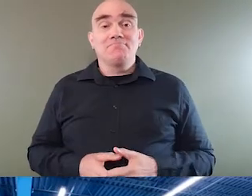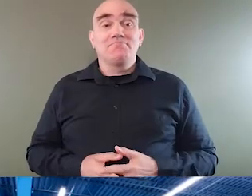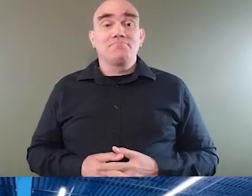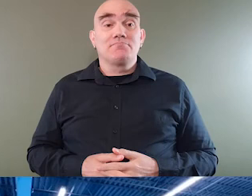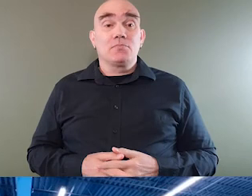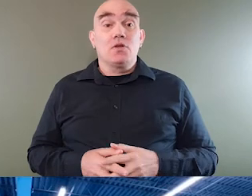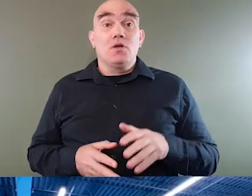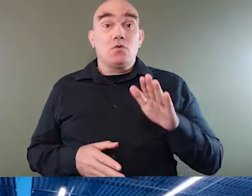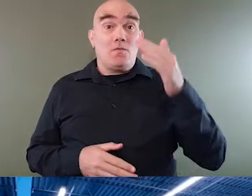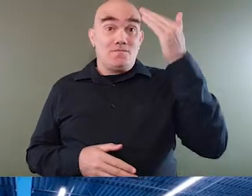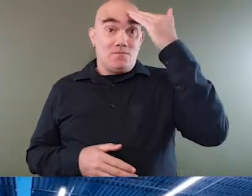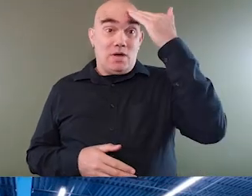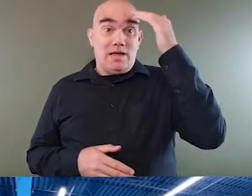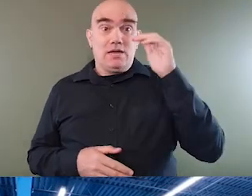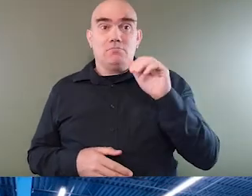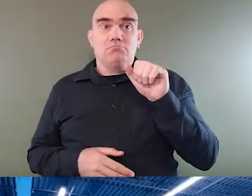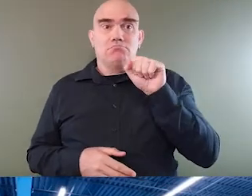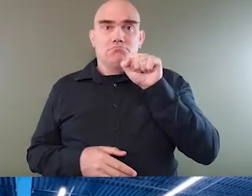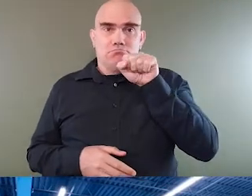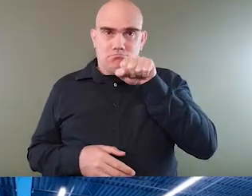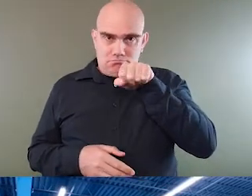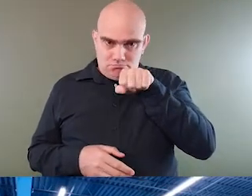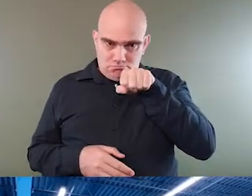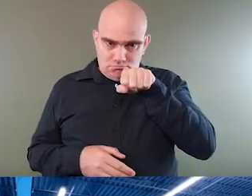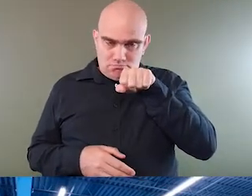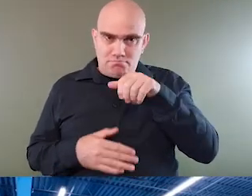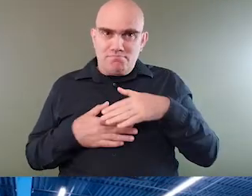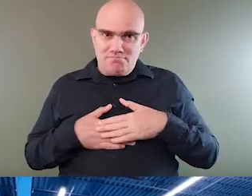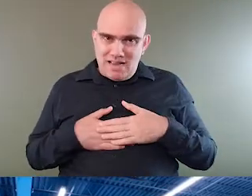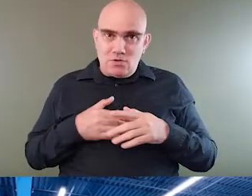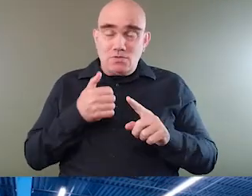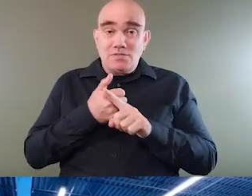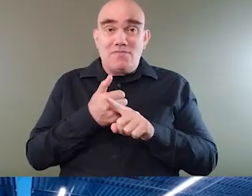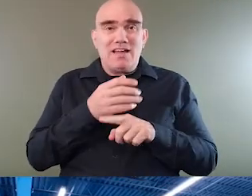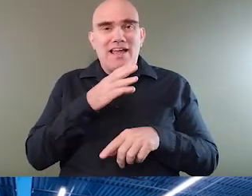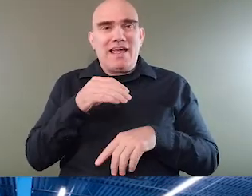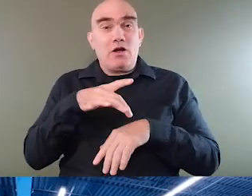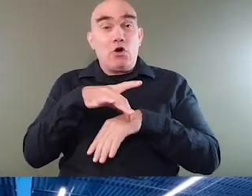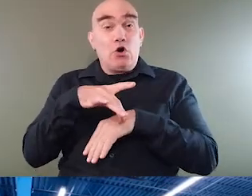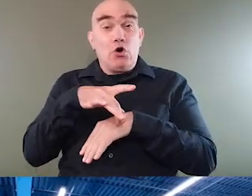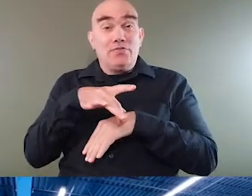Bring your forehead in close. Bow to yourself, the earth.